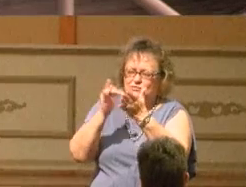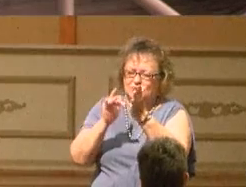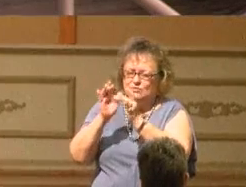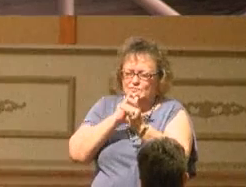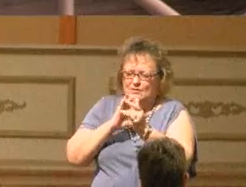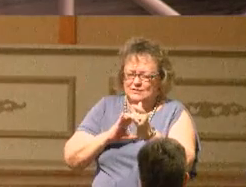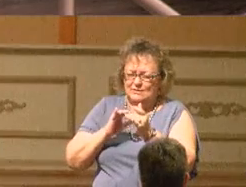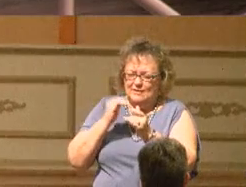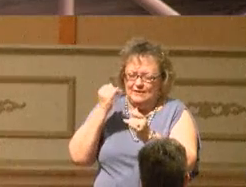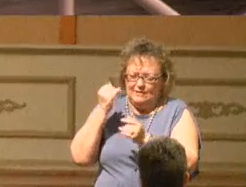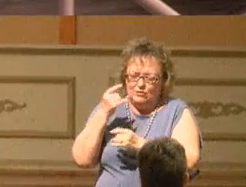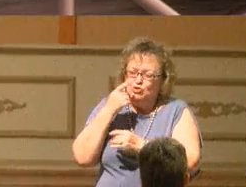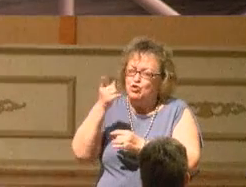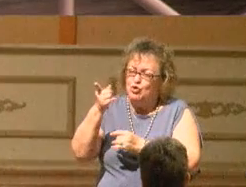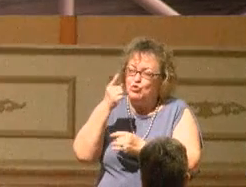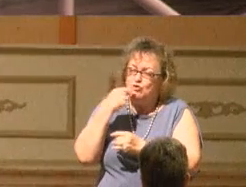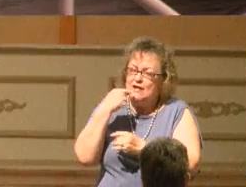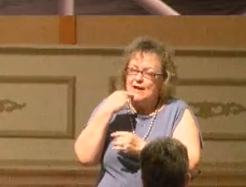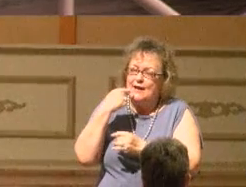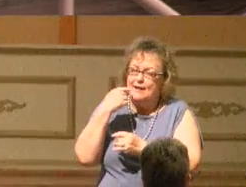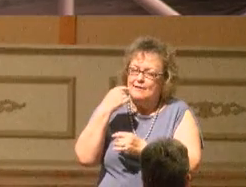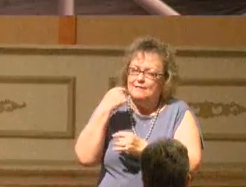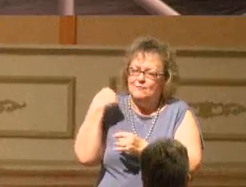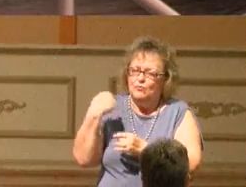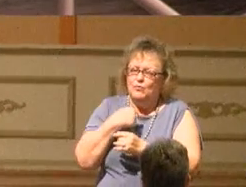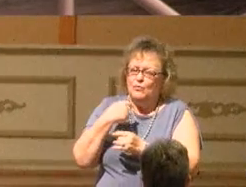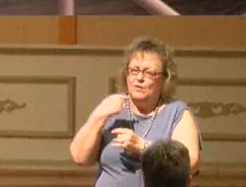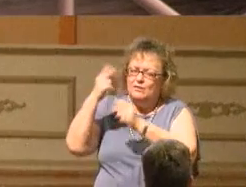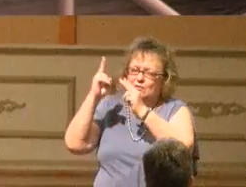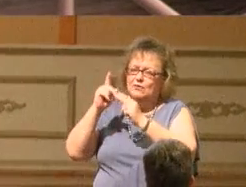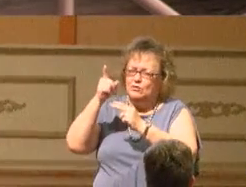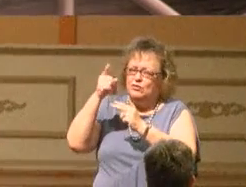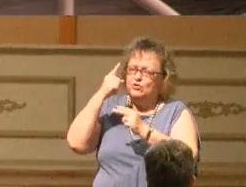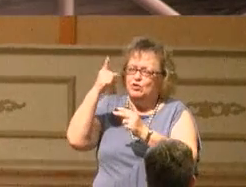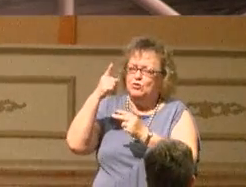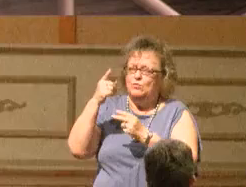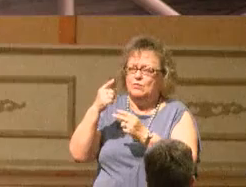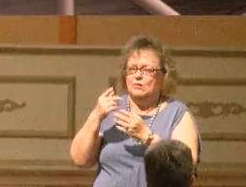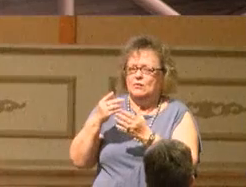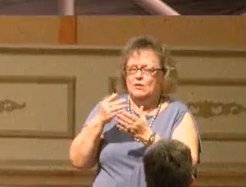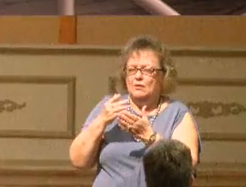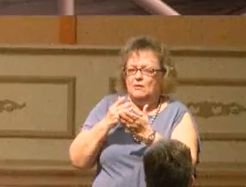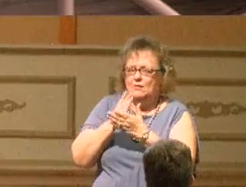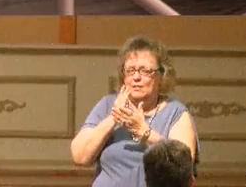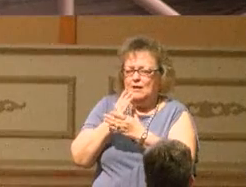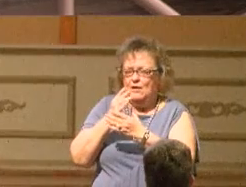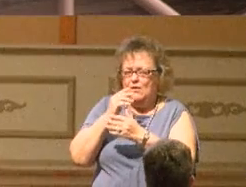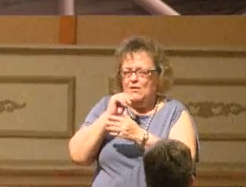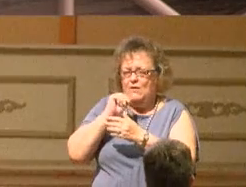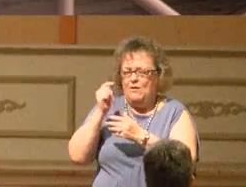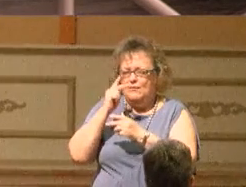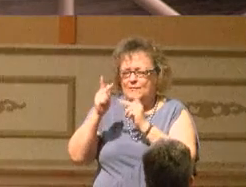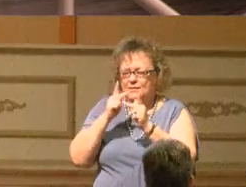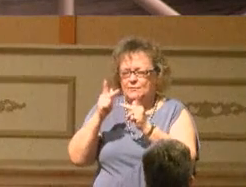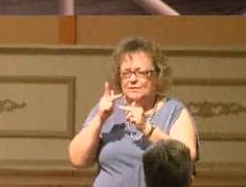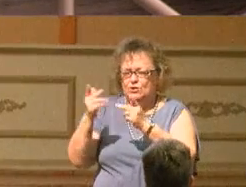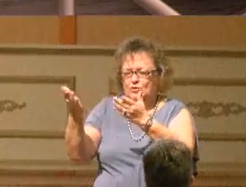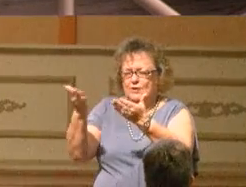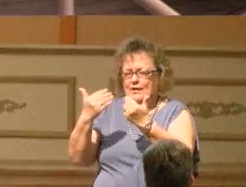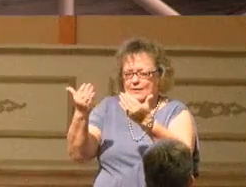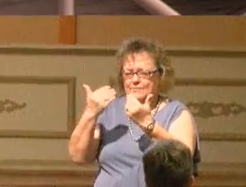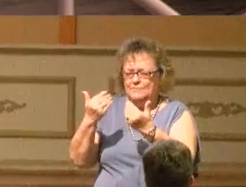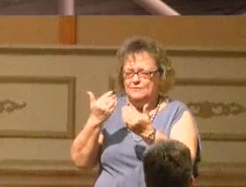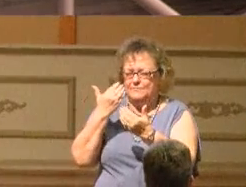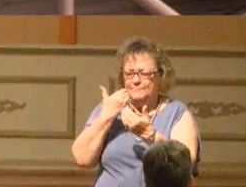be lifted up, I will draw all men unto me. Lord, that's what we want today. Lord Jesus, thank you so much for dying for us upon